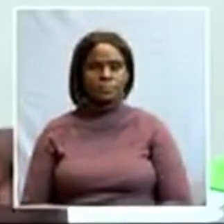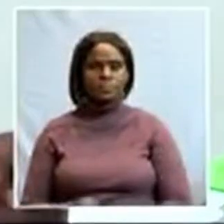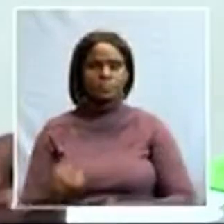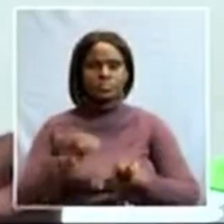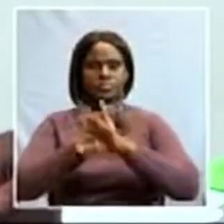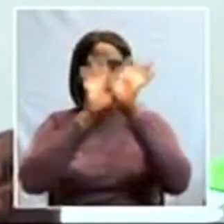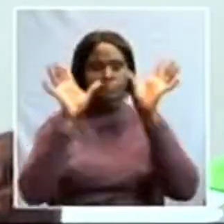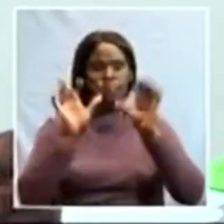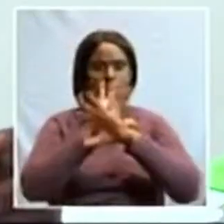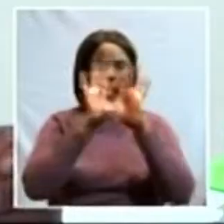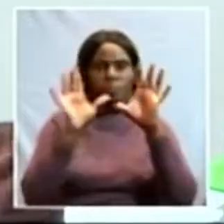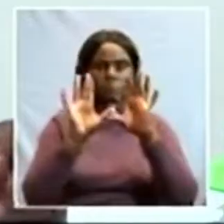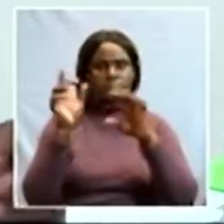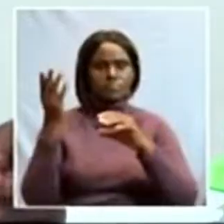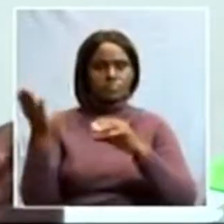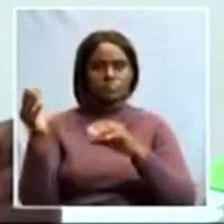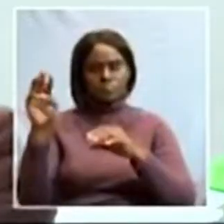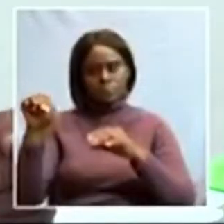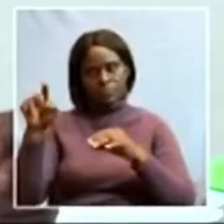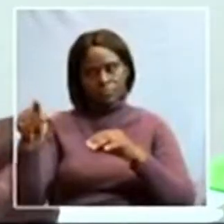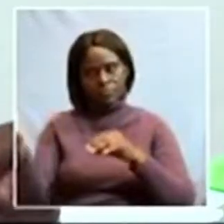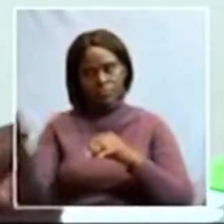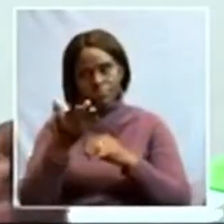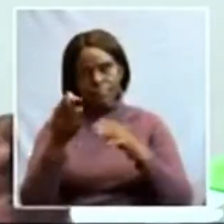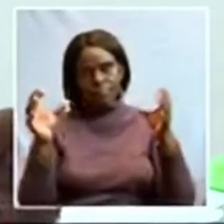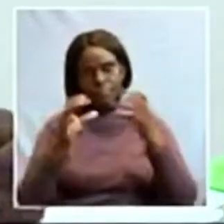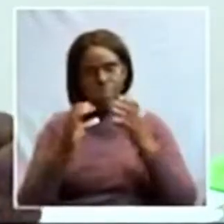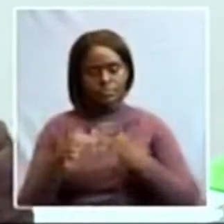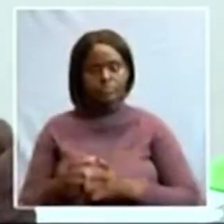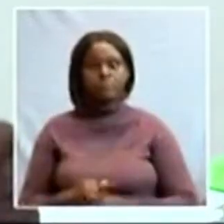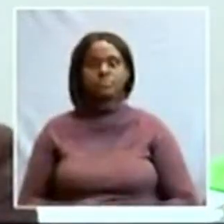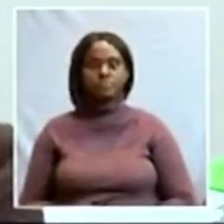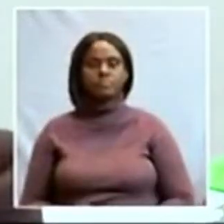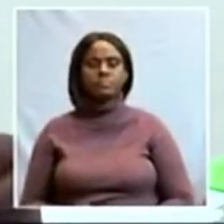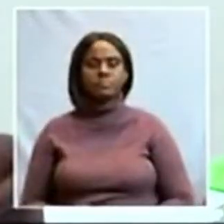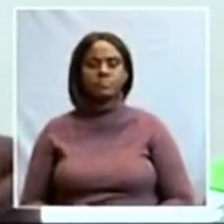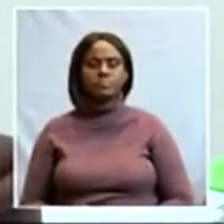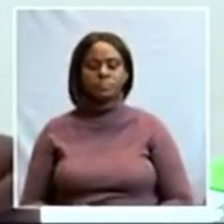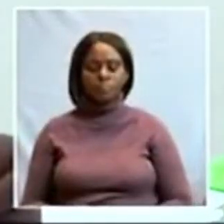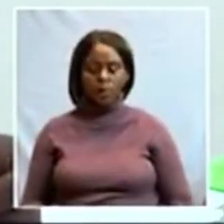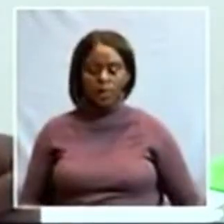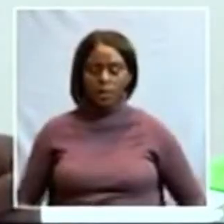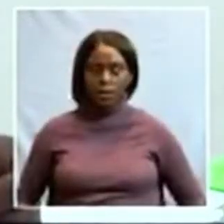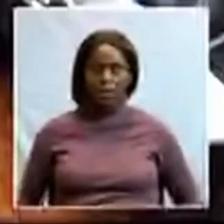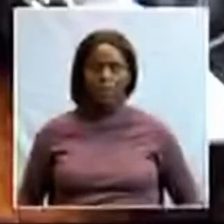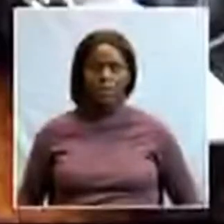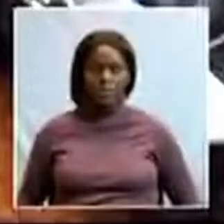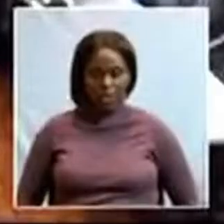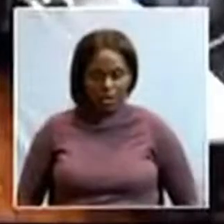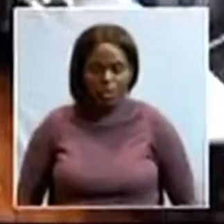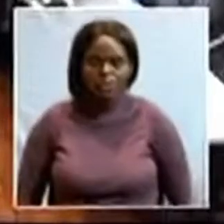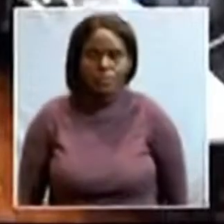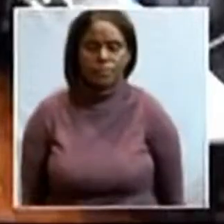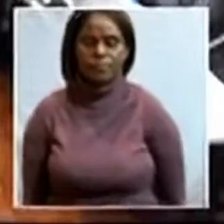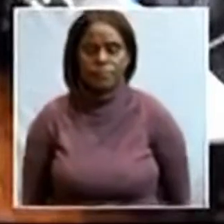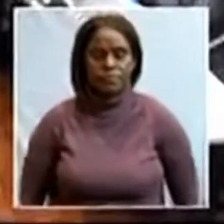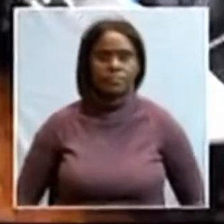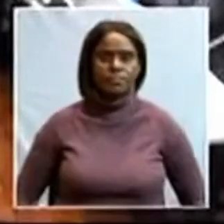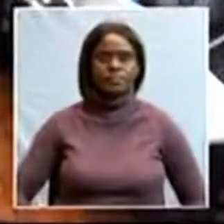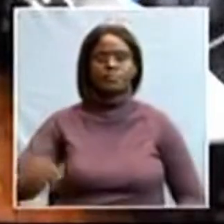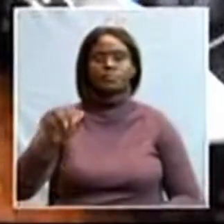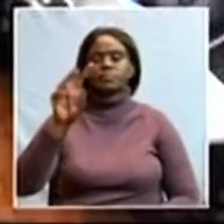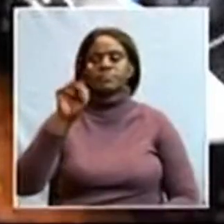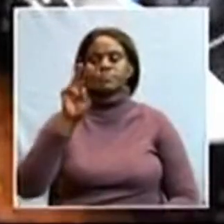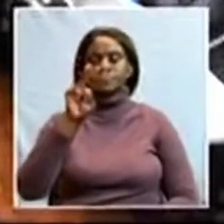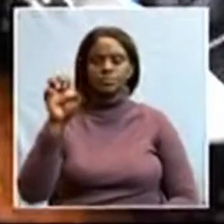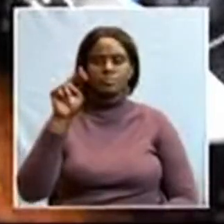of clarification from the honorable members of the committee. Honorable Mwene. Thank you so much,